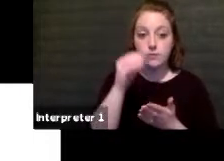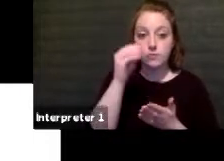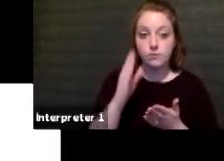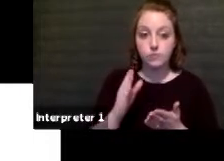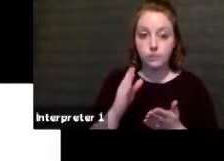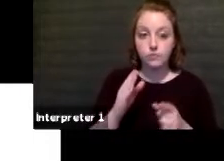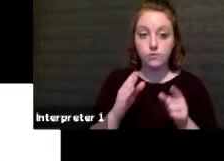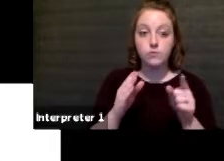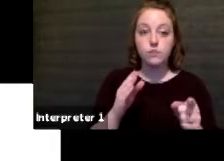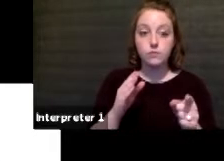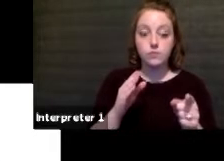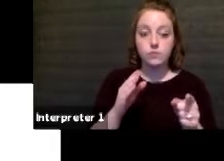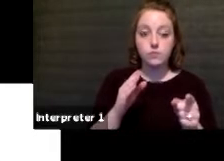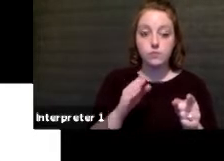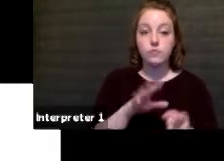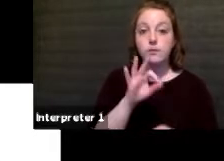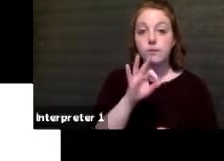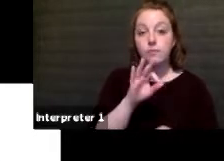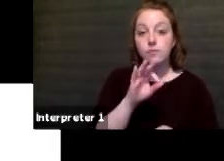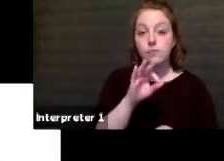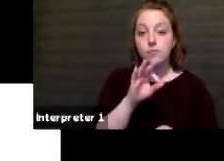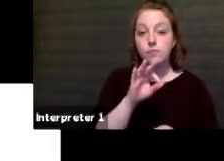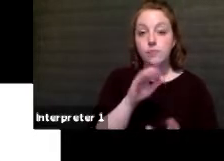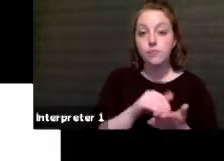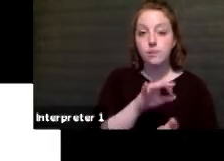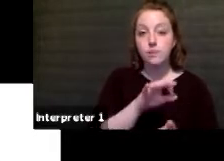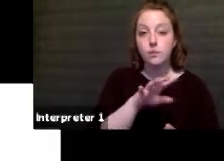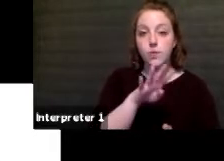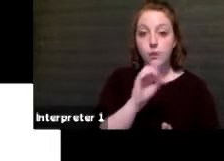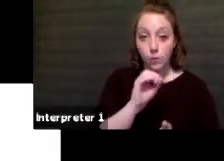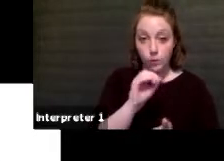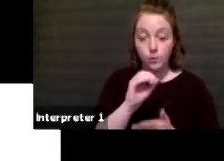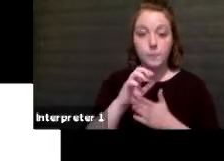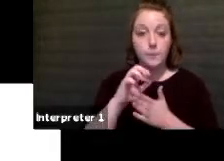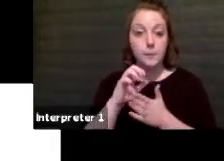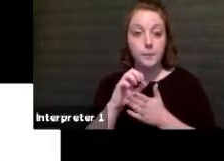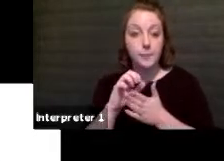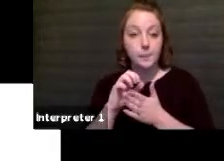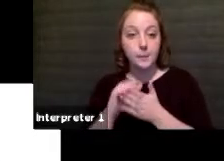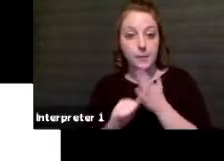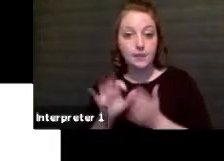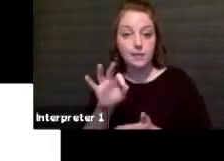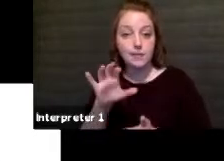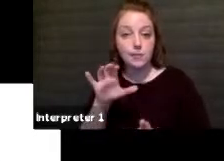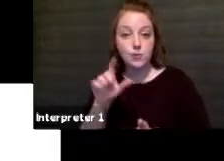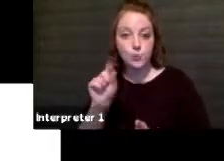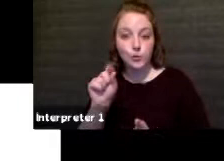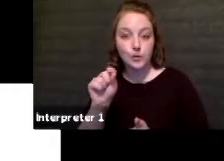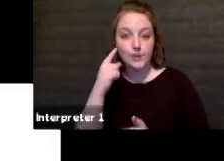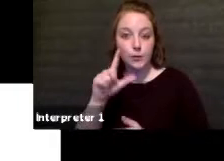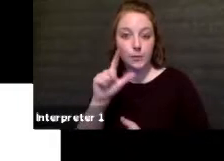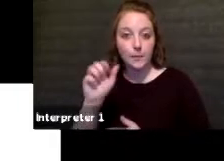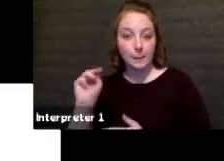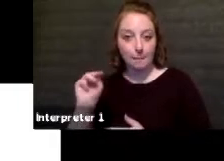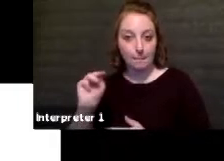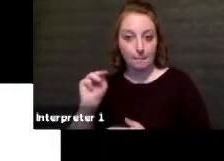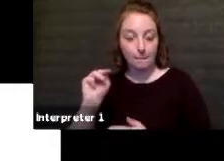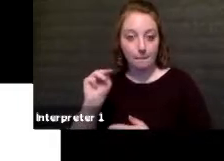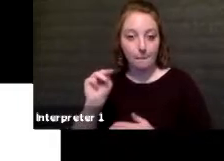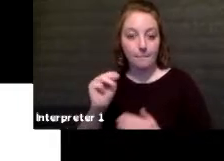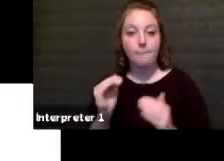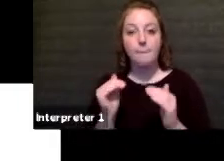9940 less. And you'll see here at Lake Air Montessori, 920 to bring that capacity at 9